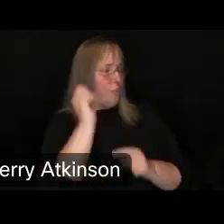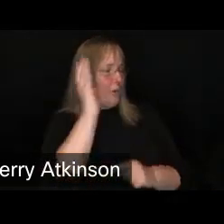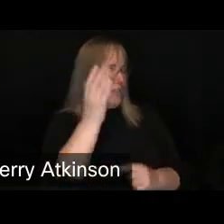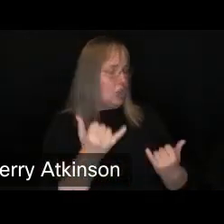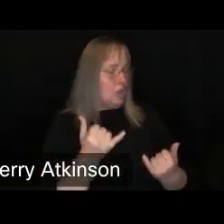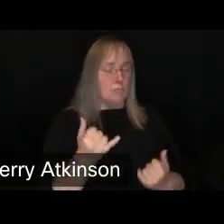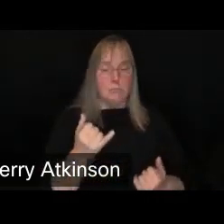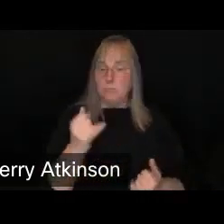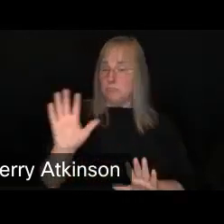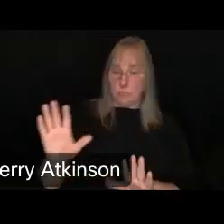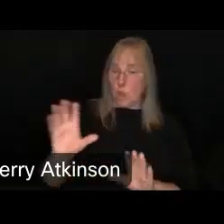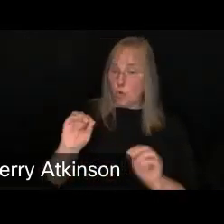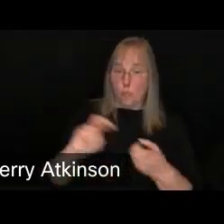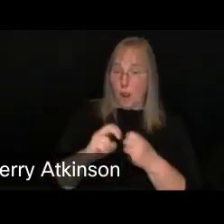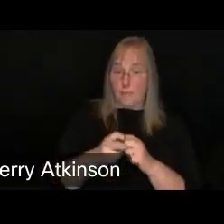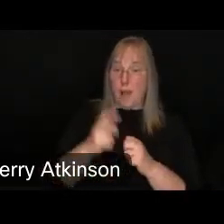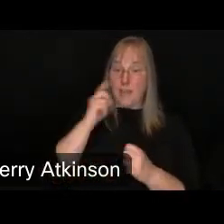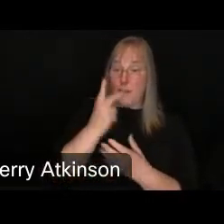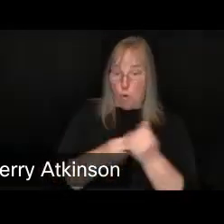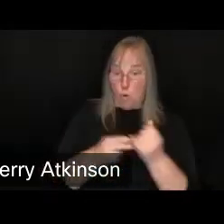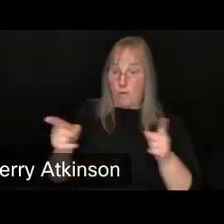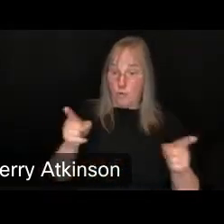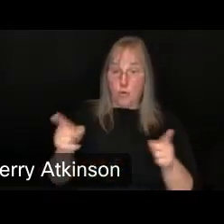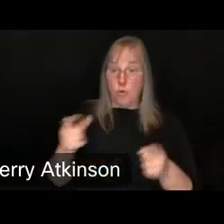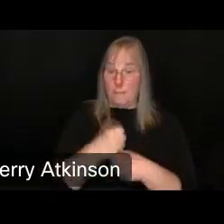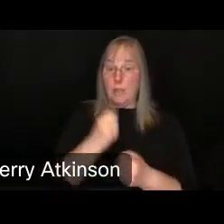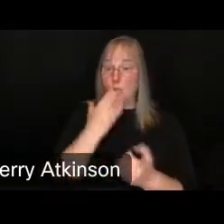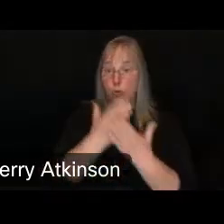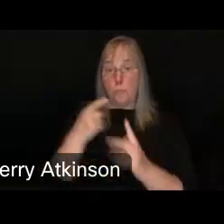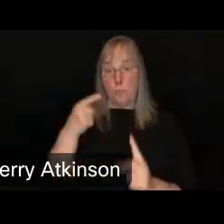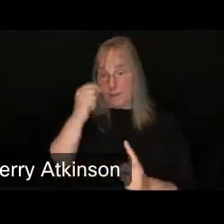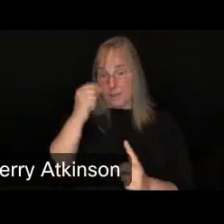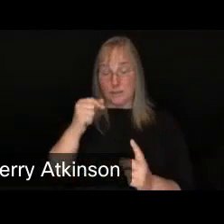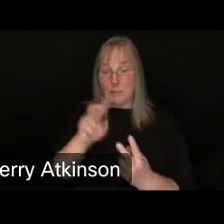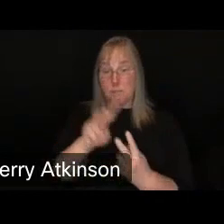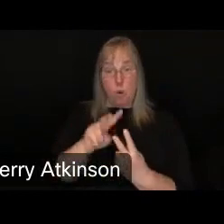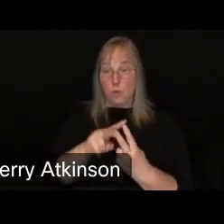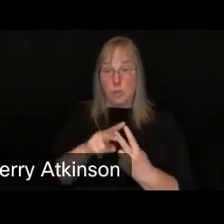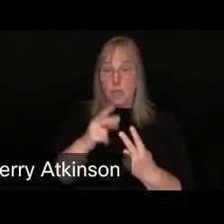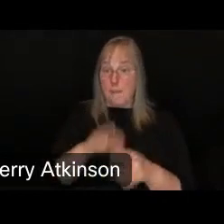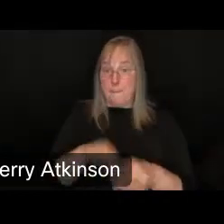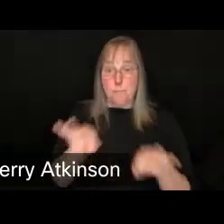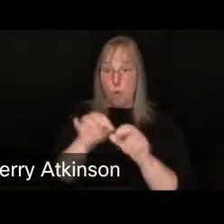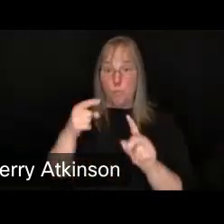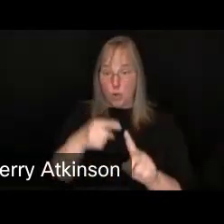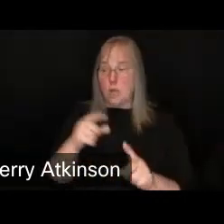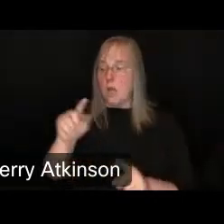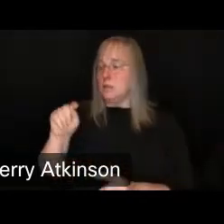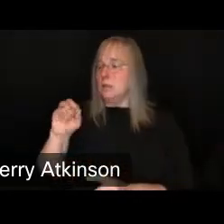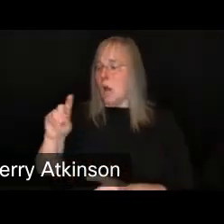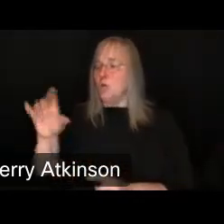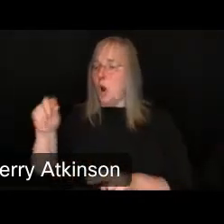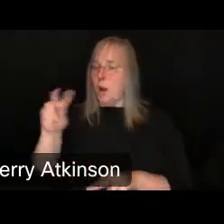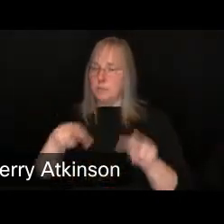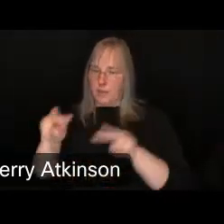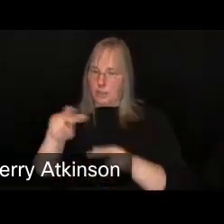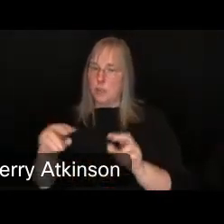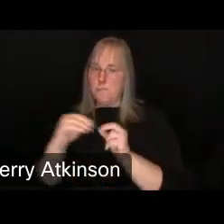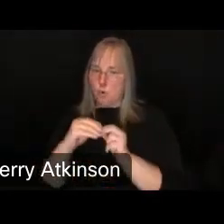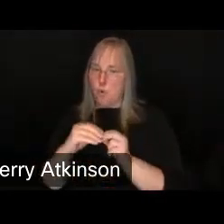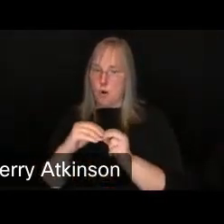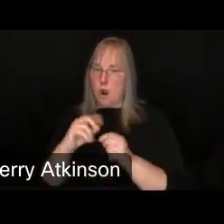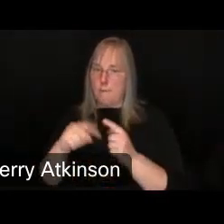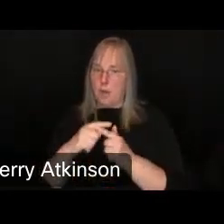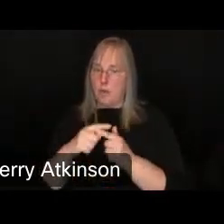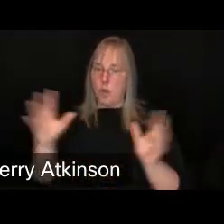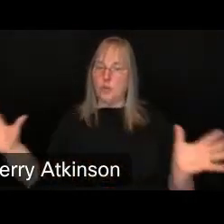really good point, because I feel like these are important points. I think, Todd, what your observation is more about in total, right?